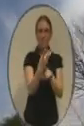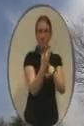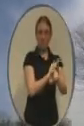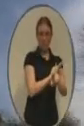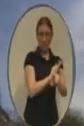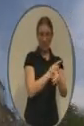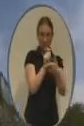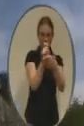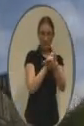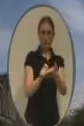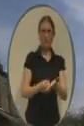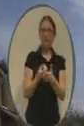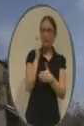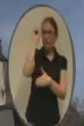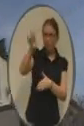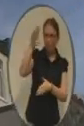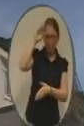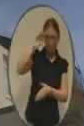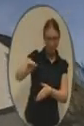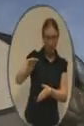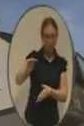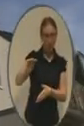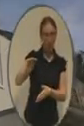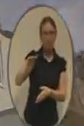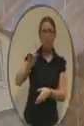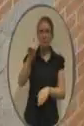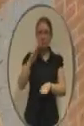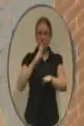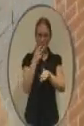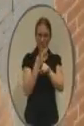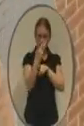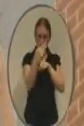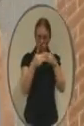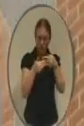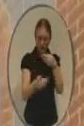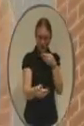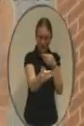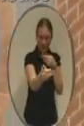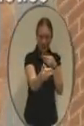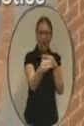You can end your tenancy by giving us at least four weeks' notice in writing.